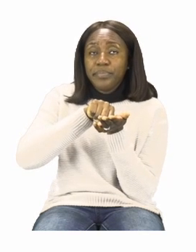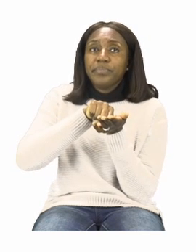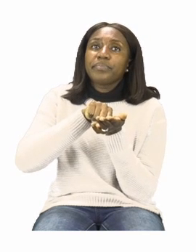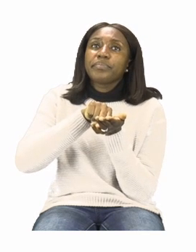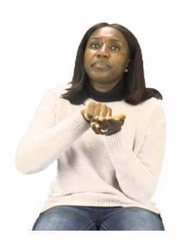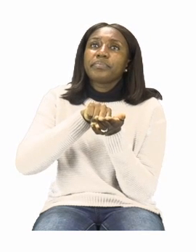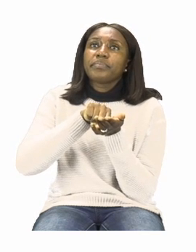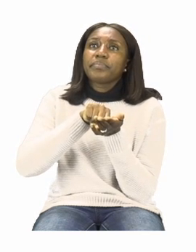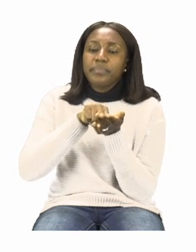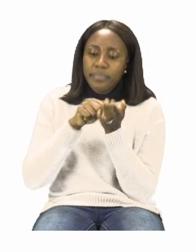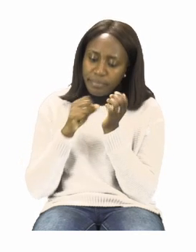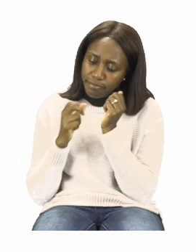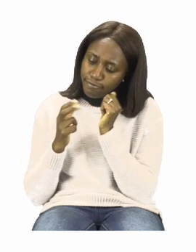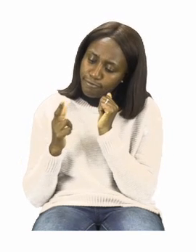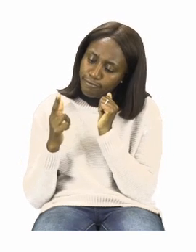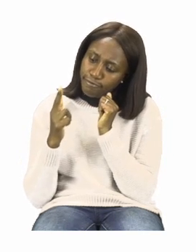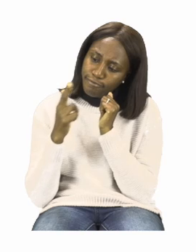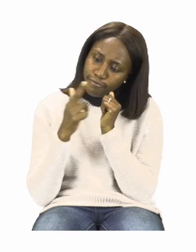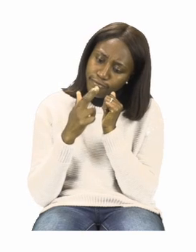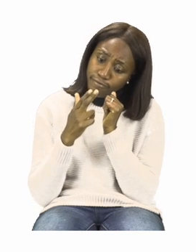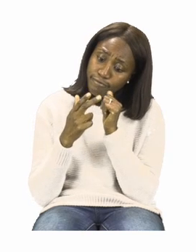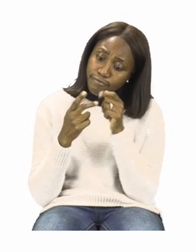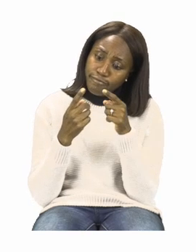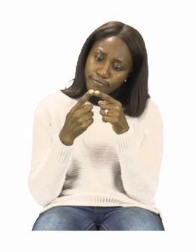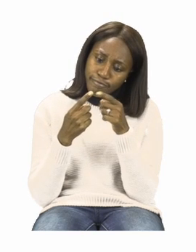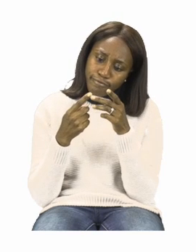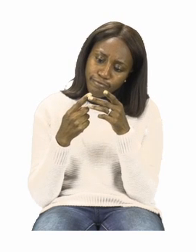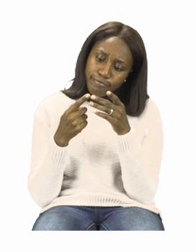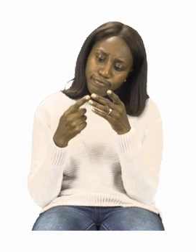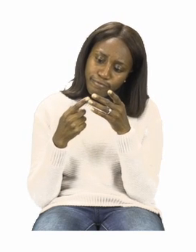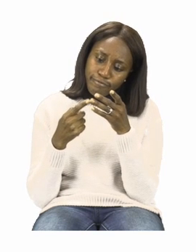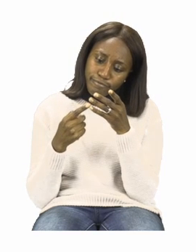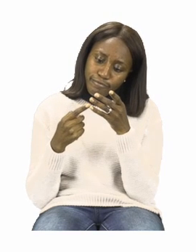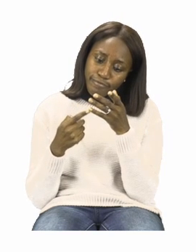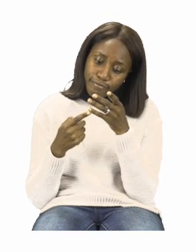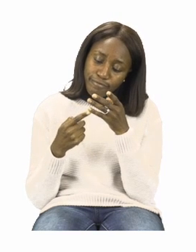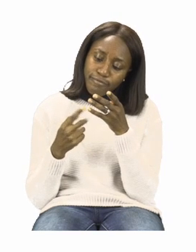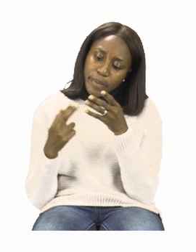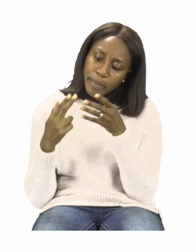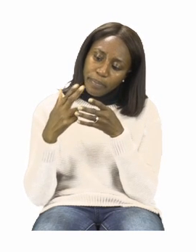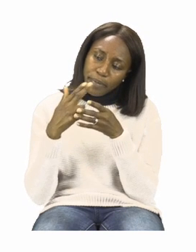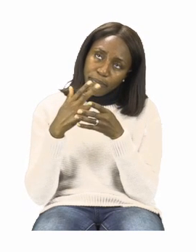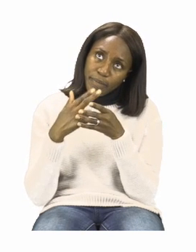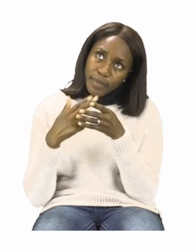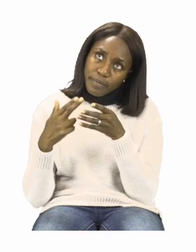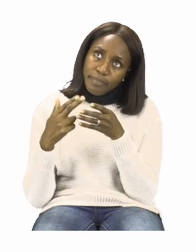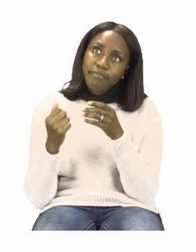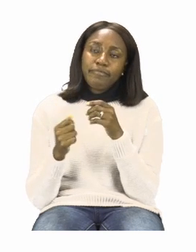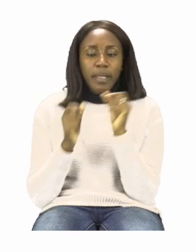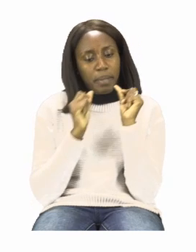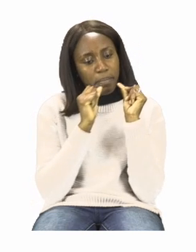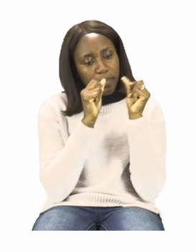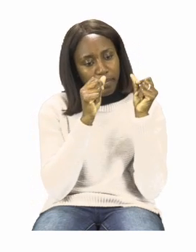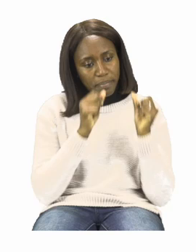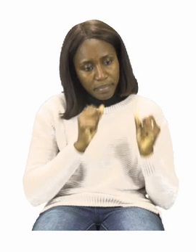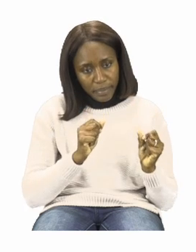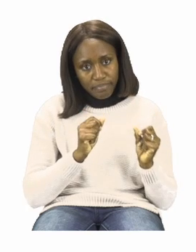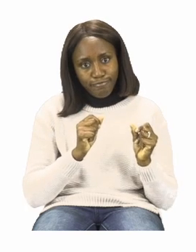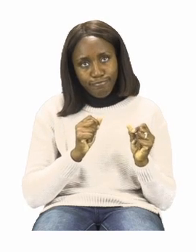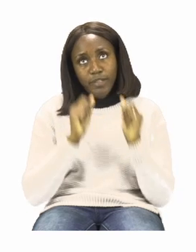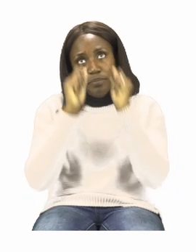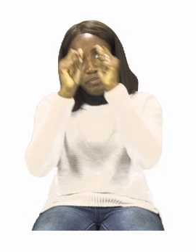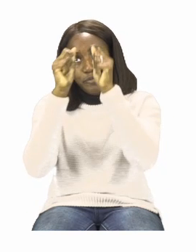And once we have all our materials ready, we need to cut